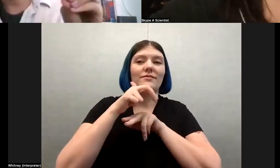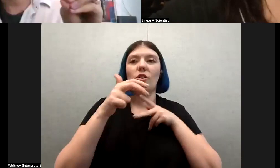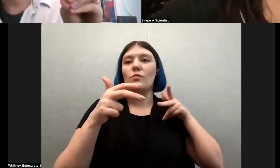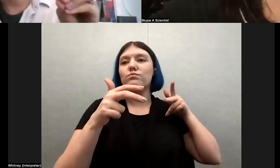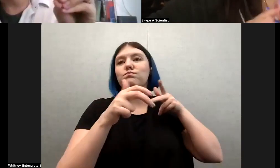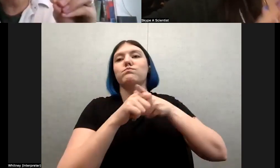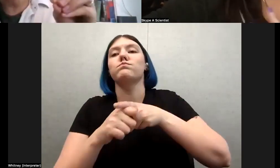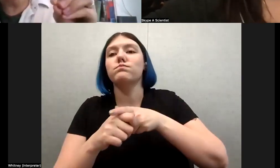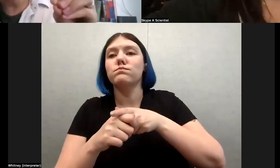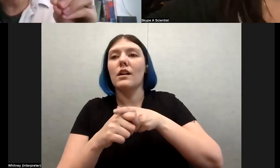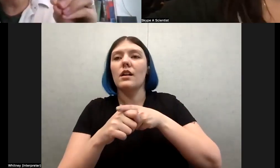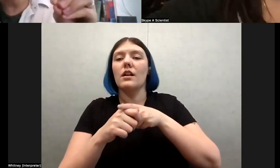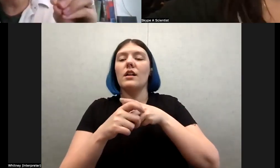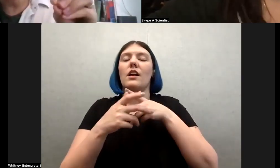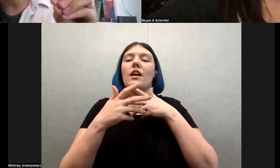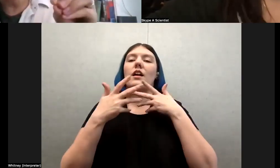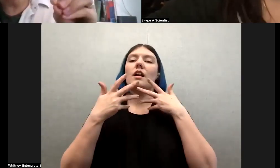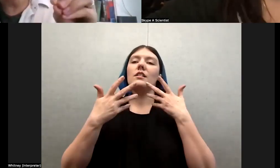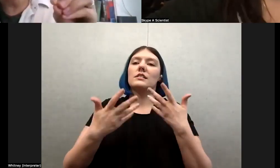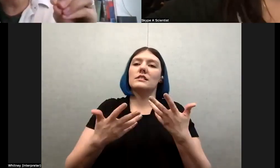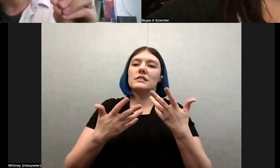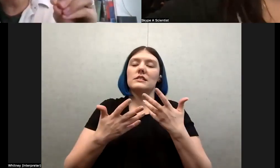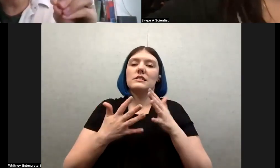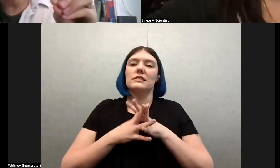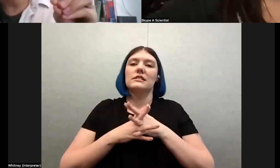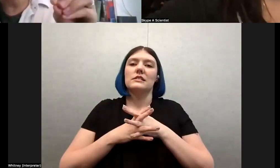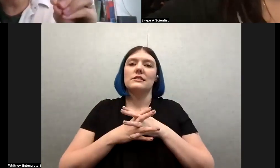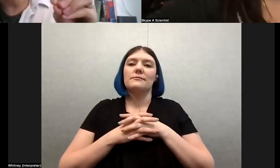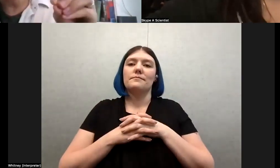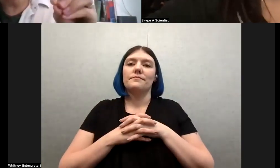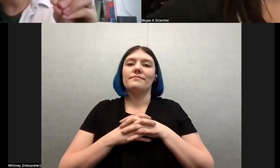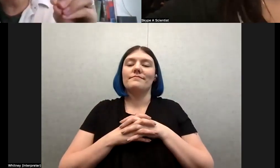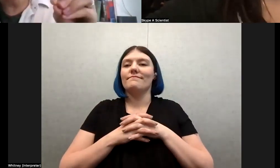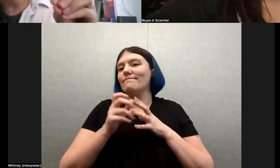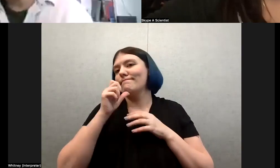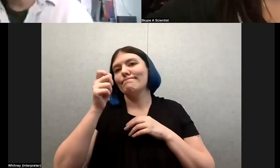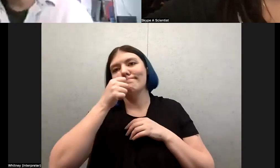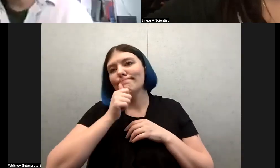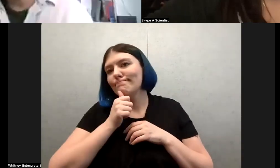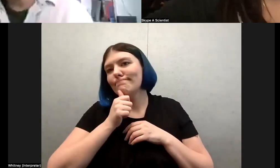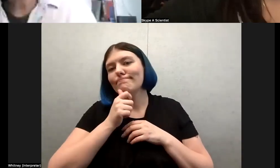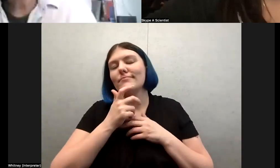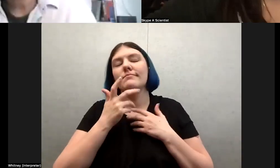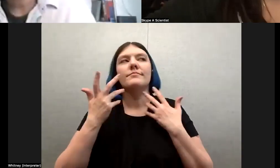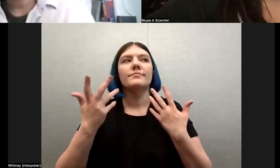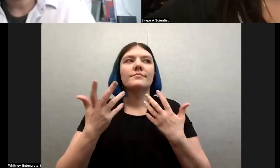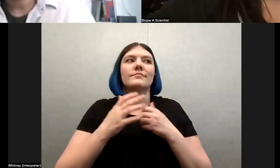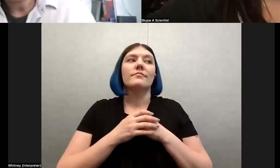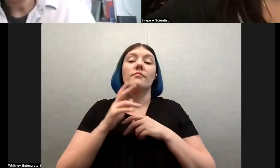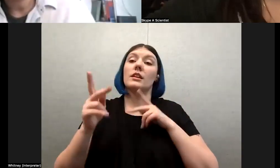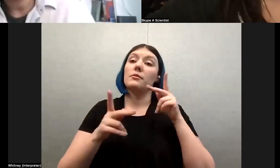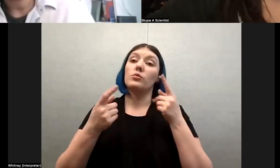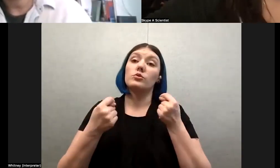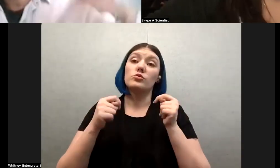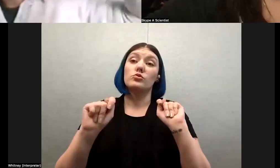time and hits them, and they don't survive. So folks are really trying